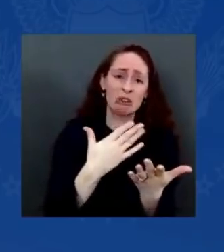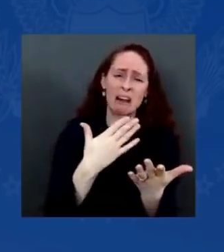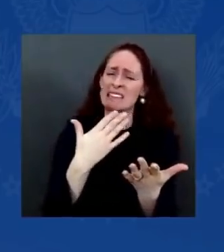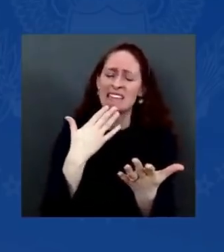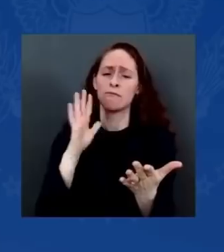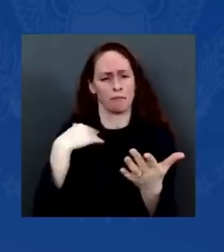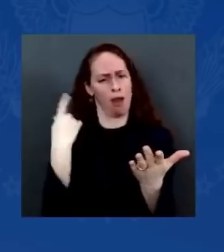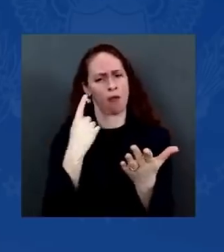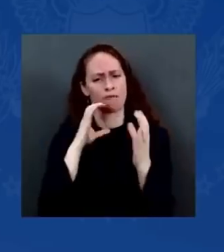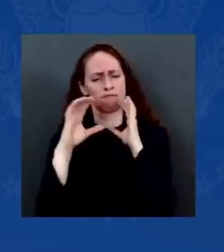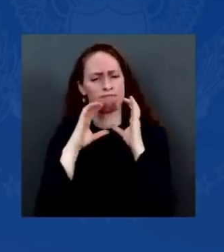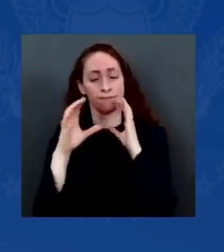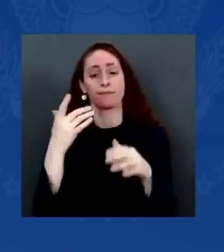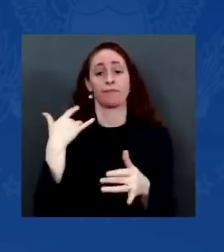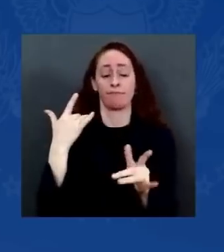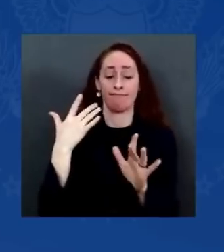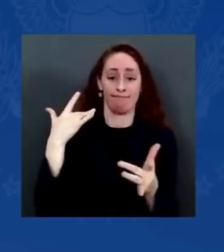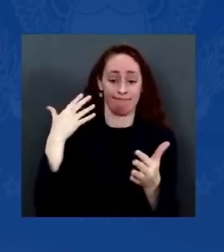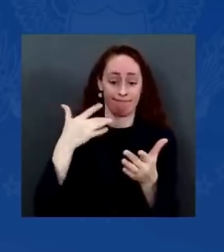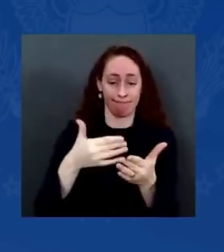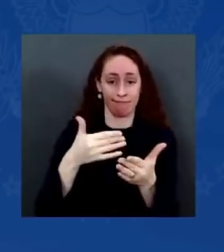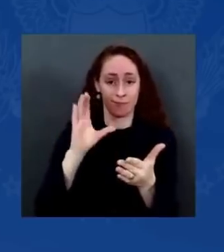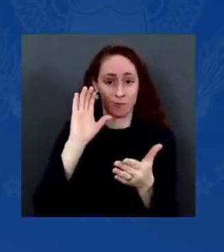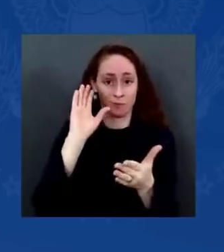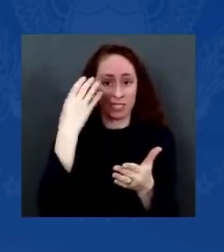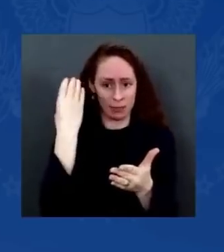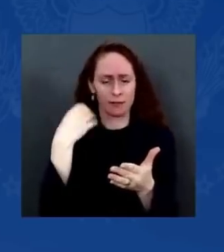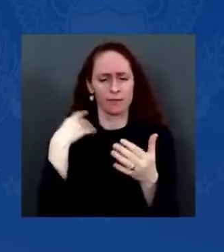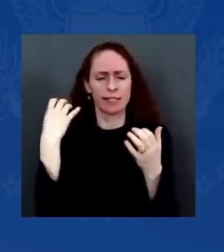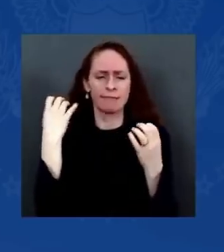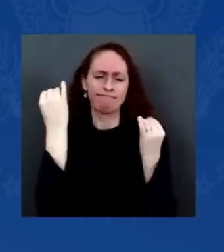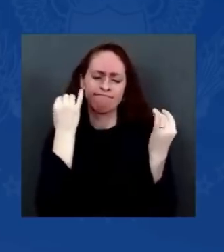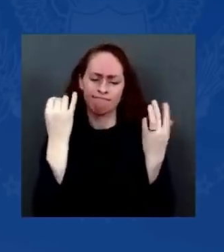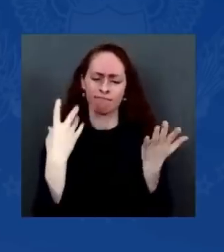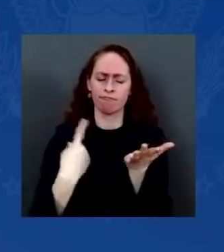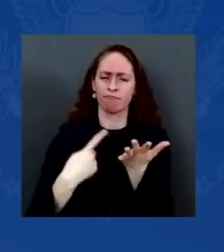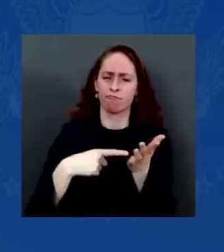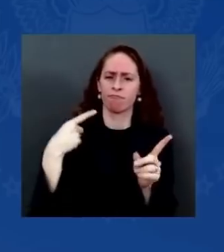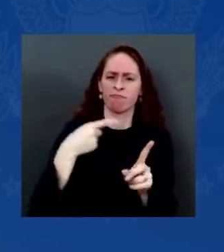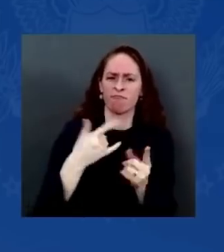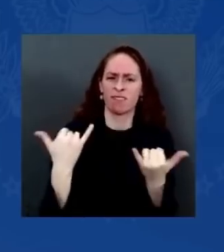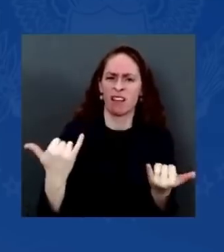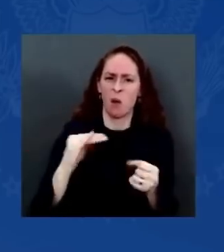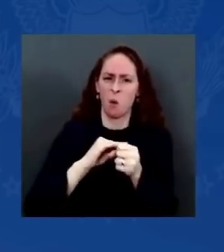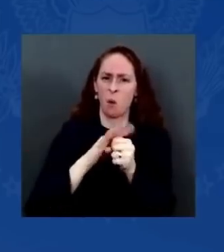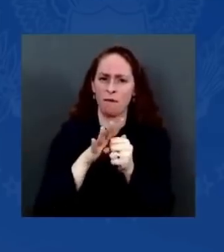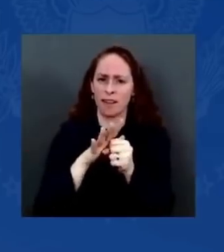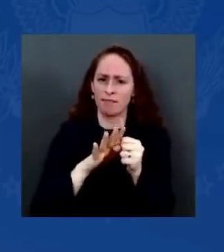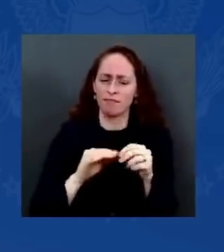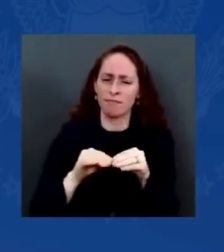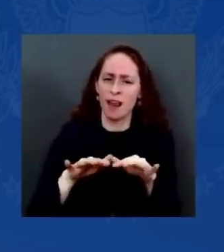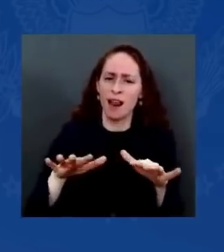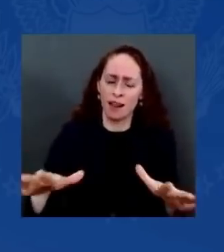COVID-19 cases. And I want to start by acknowledging how tired, worried, and frustrated I know you are. I know how